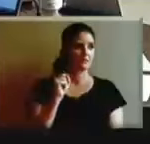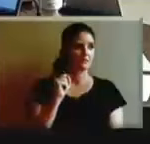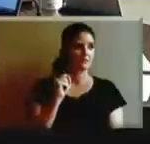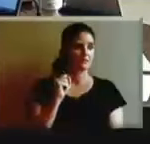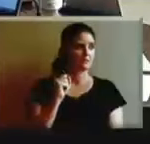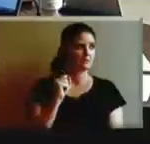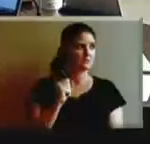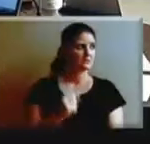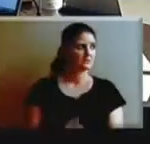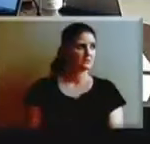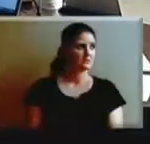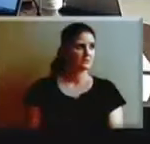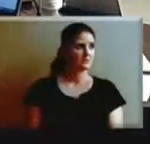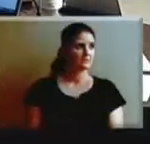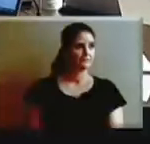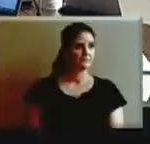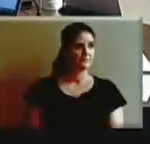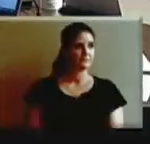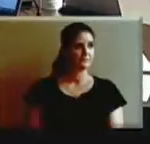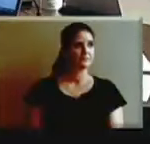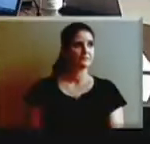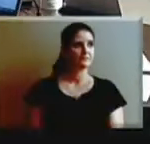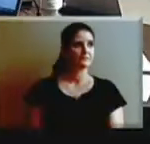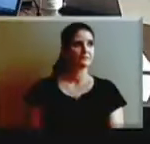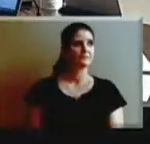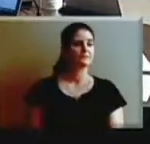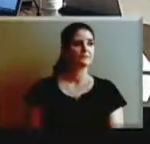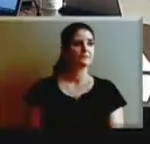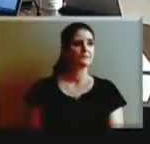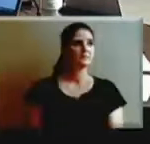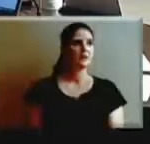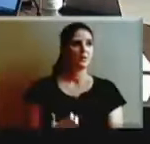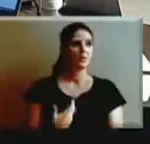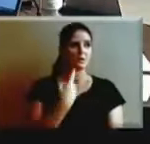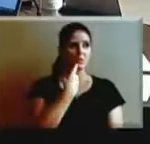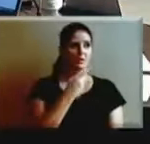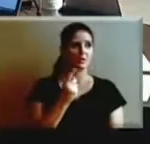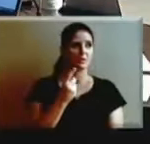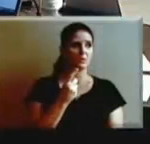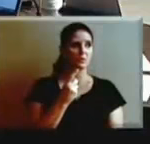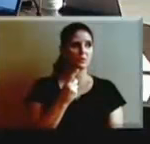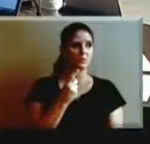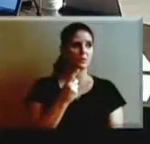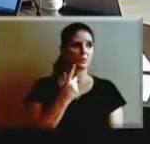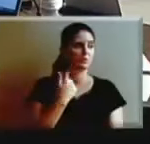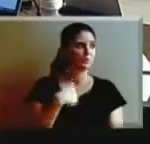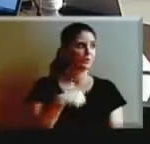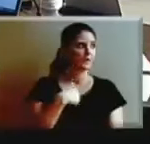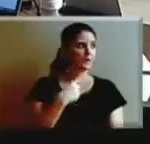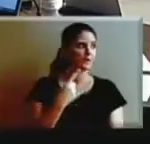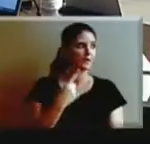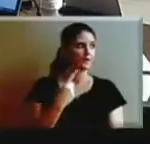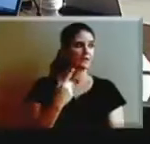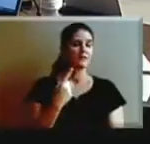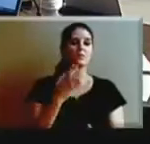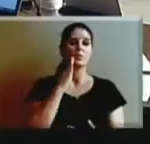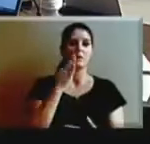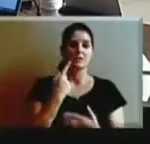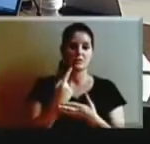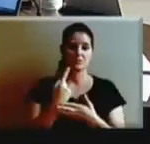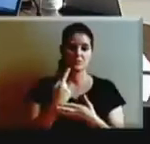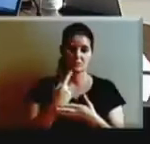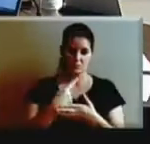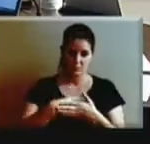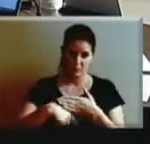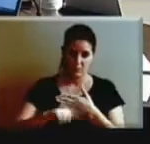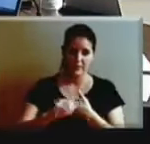please. Thank you, Chair Porter. What I wanted to mention is that we are a week away starting tomorrow from the start of the